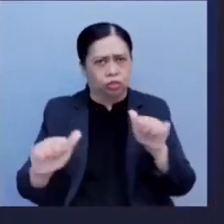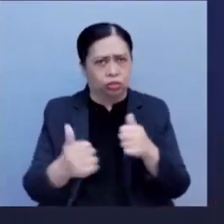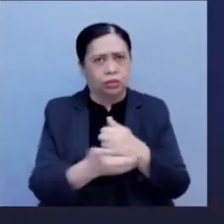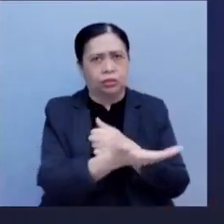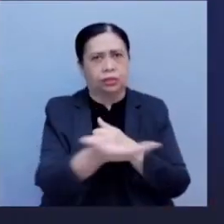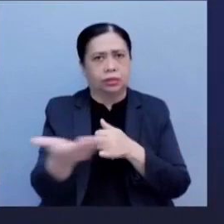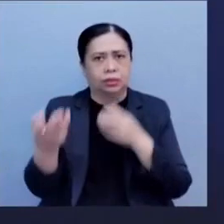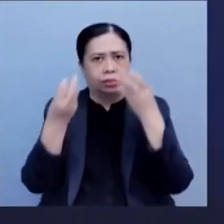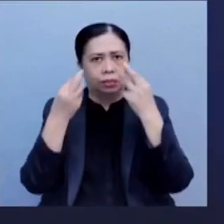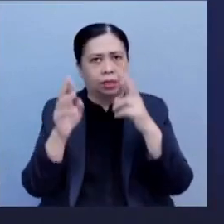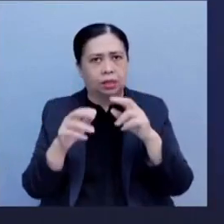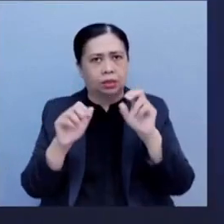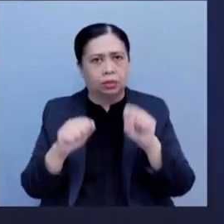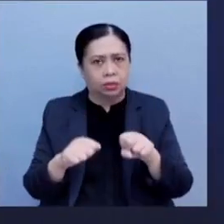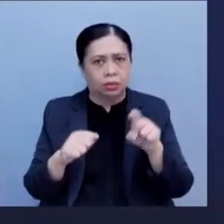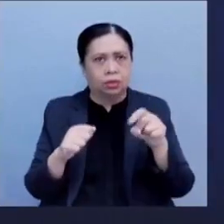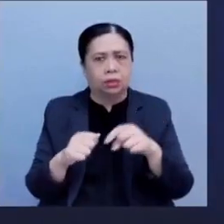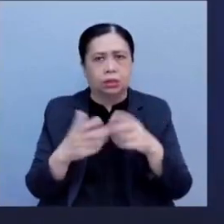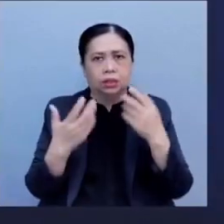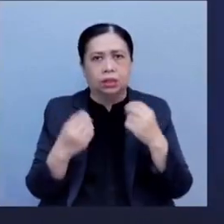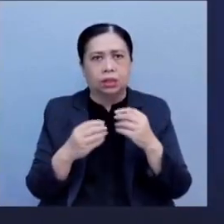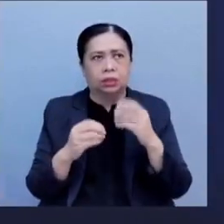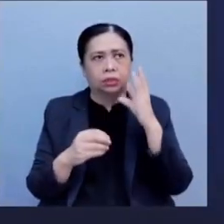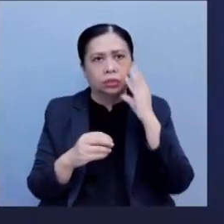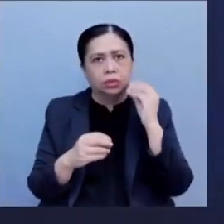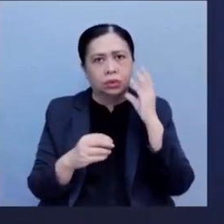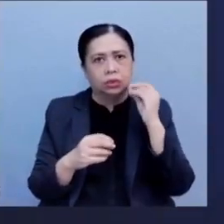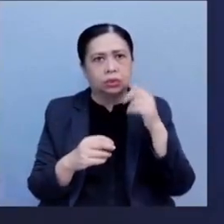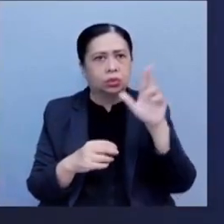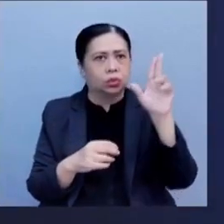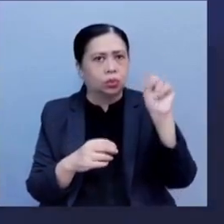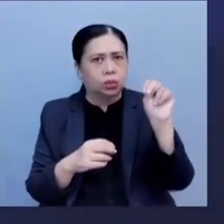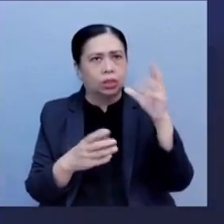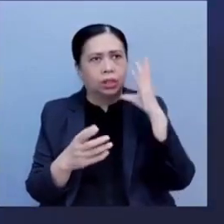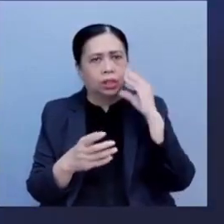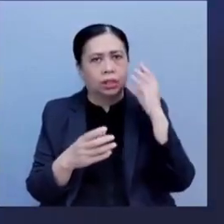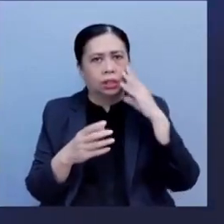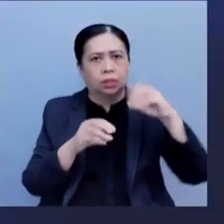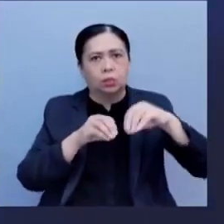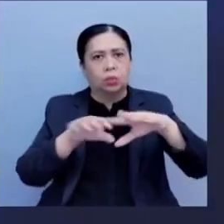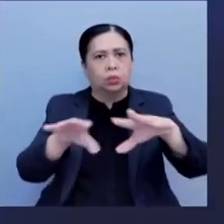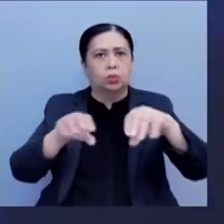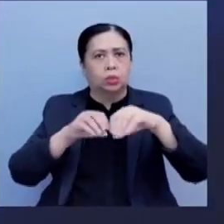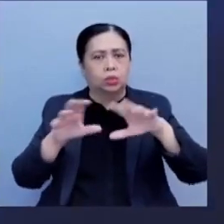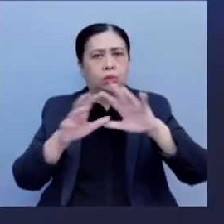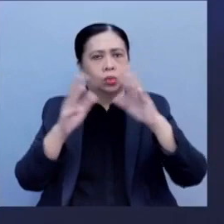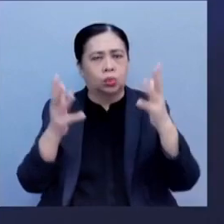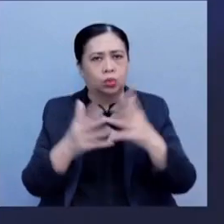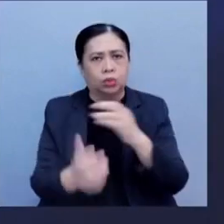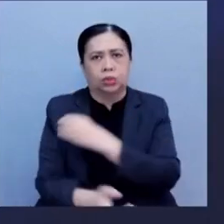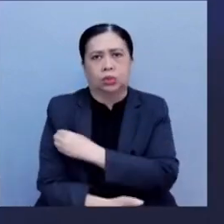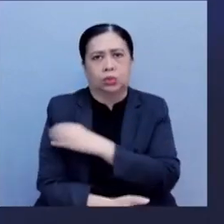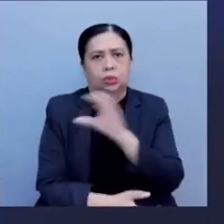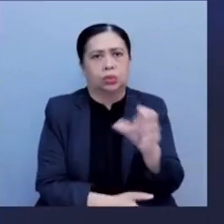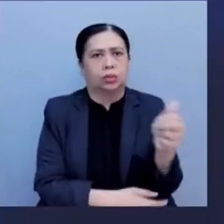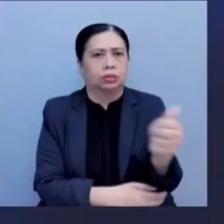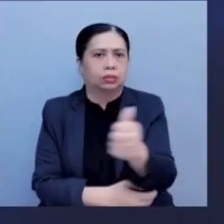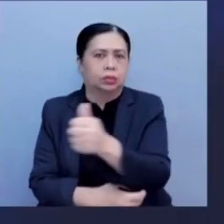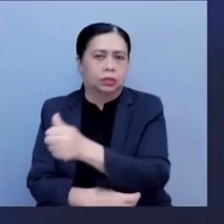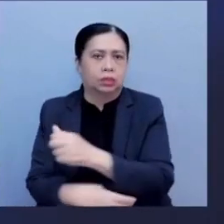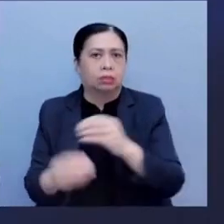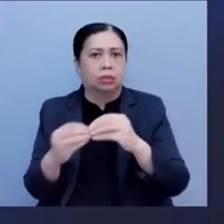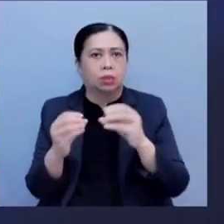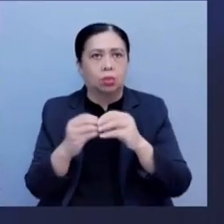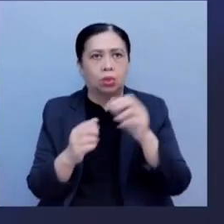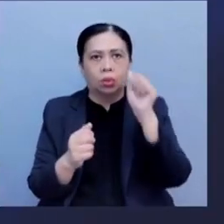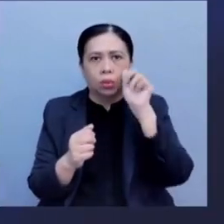take advantage of the knowledge and experience that the United Nations has gained around the world to capacitate themselves and to make them more